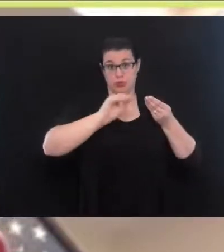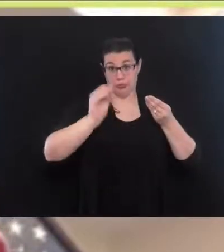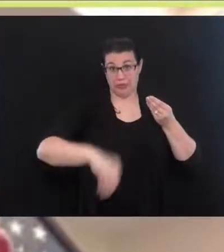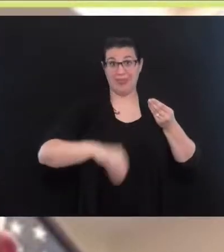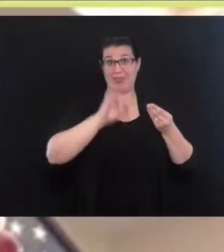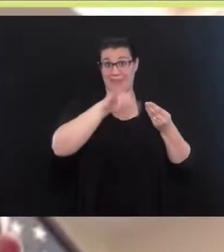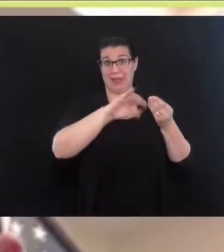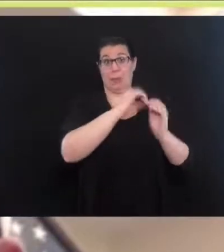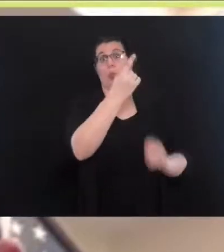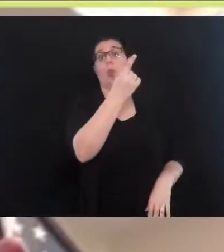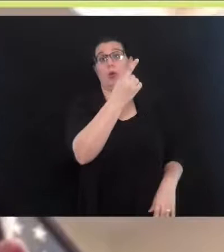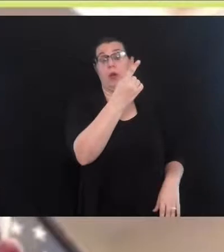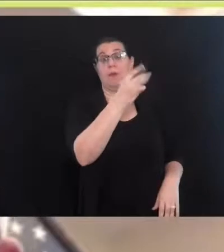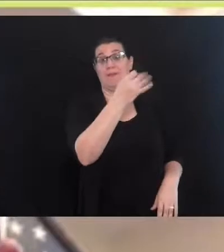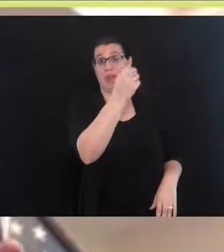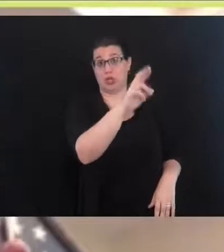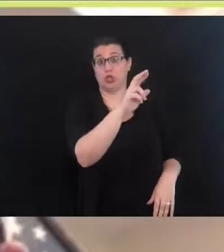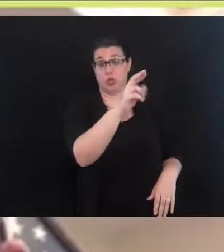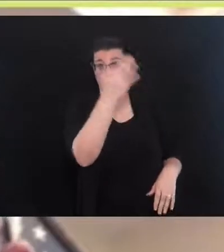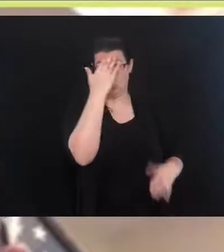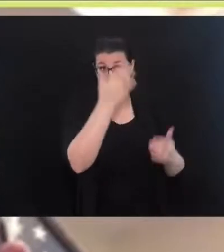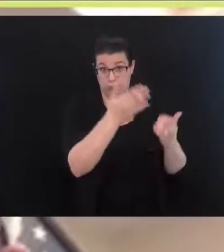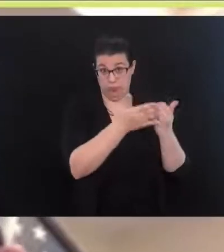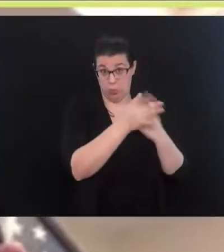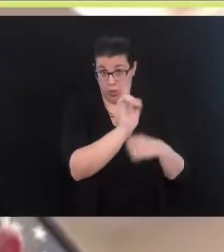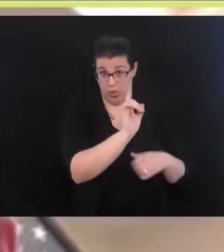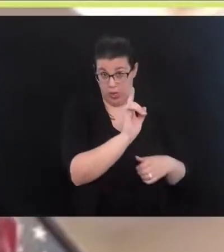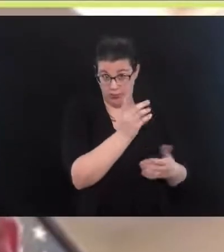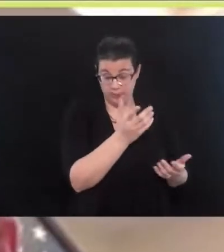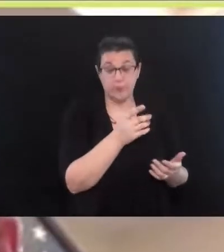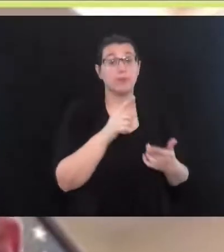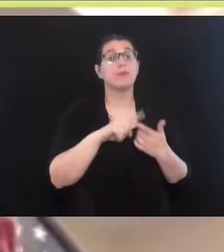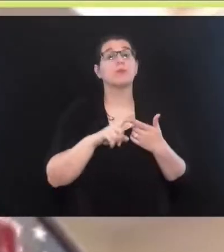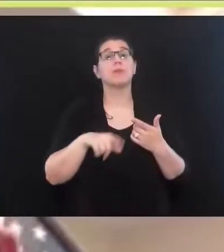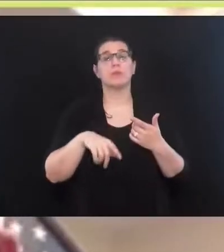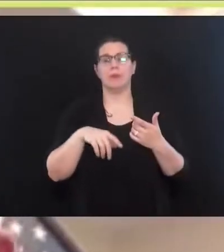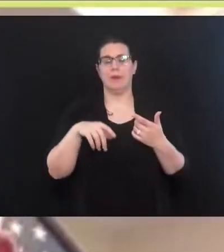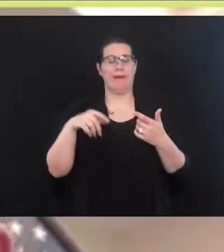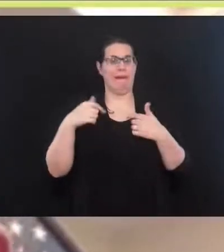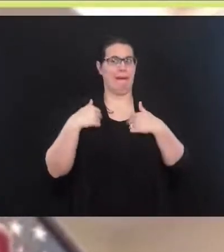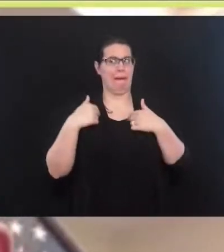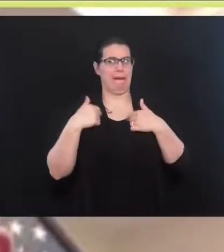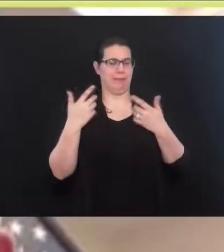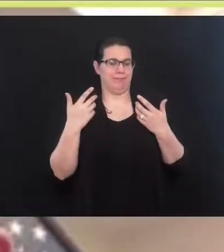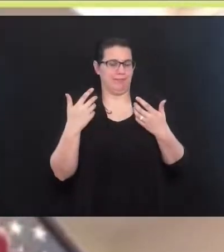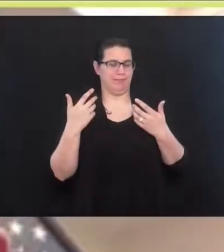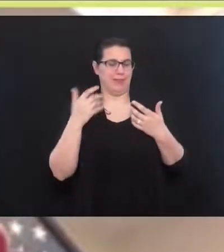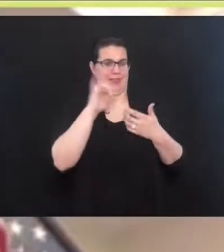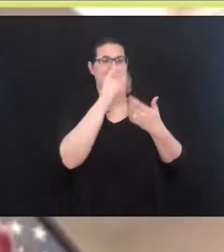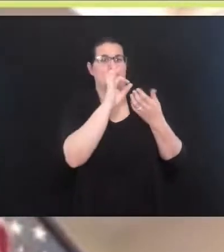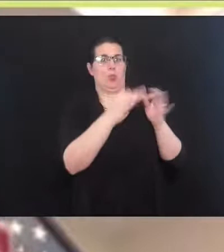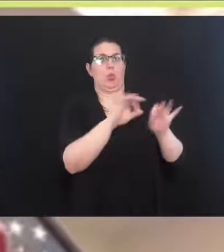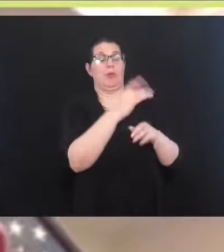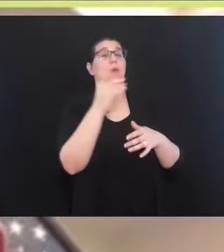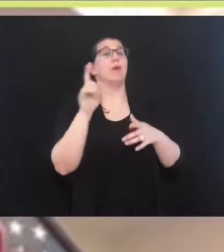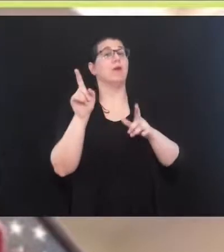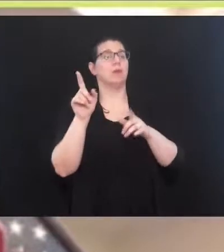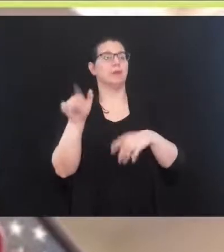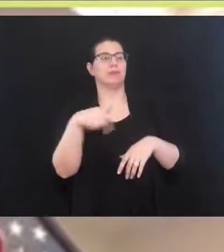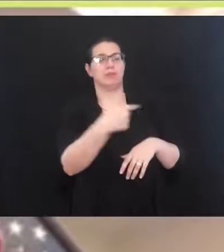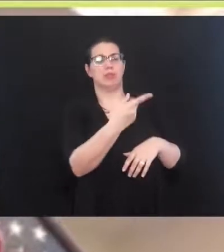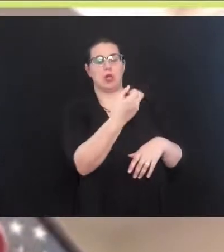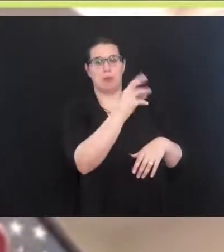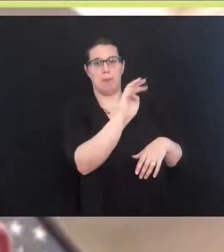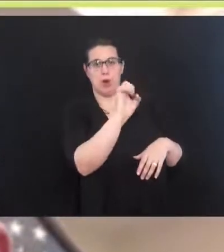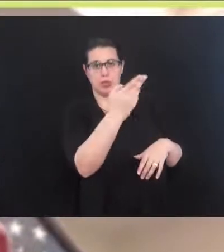we're at. But I think the important thing, and I'll let Dr. Marsh opine to this a little bit more, our data also shows us